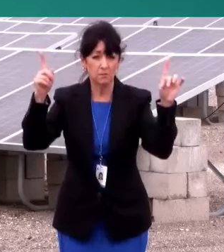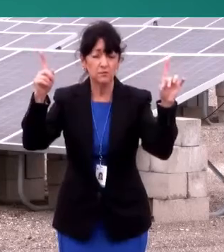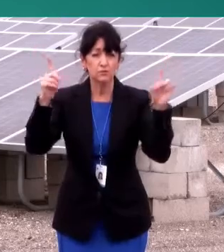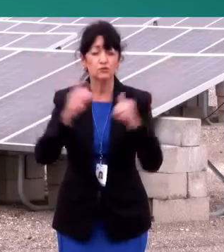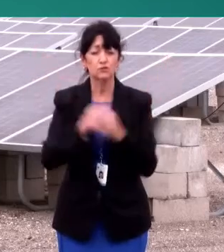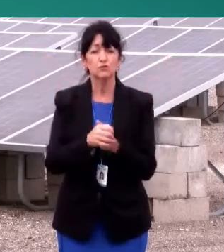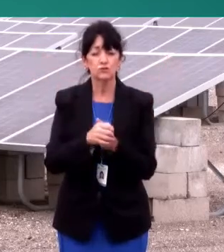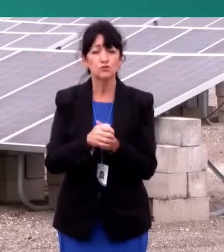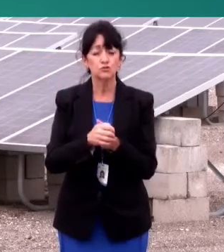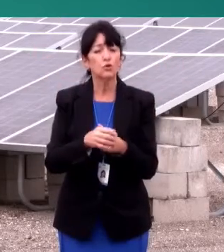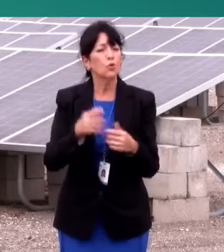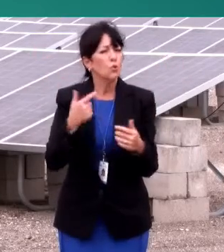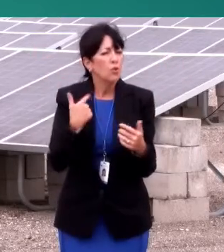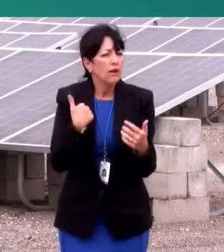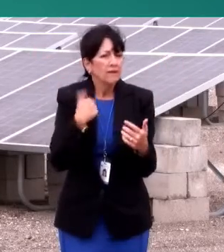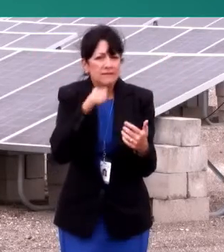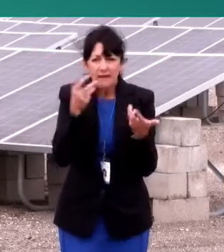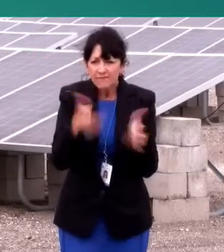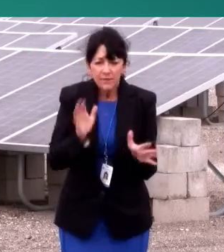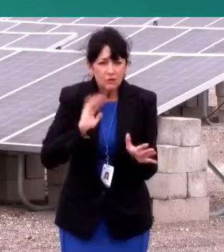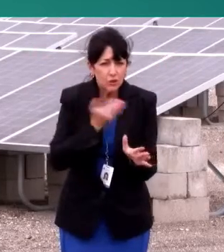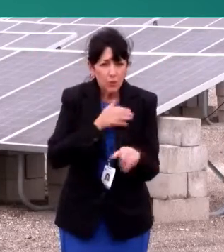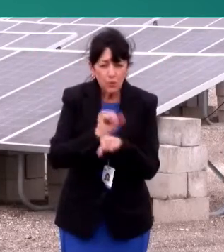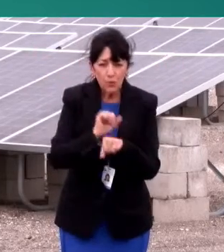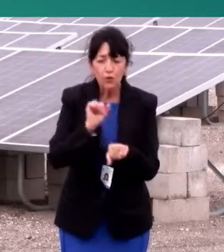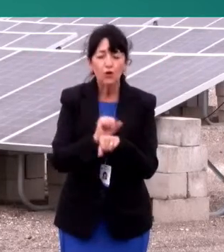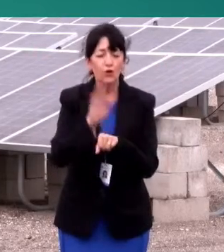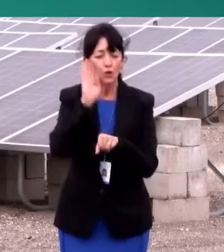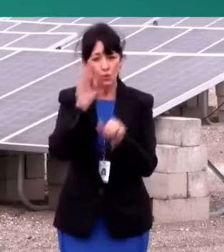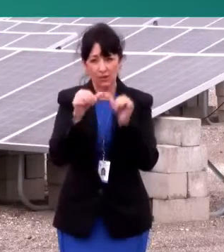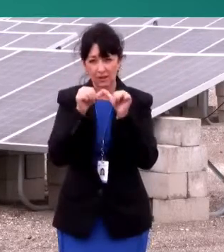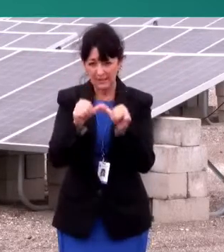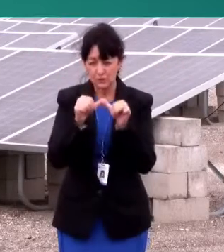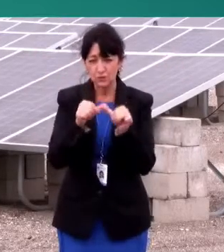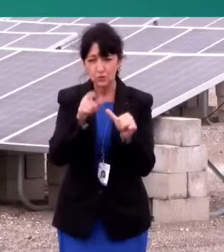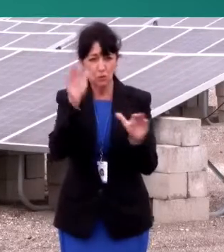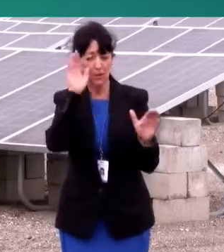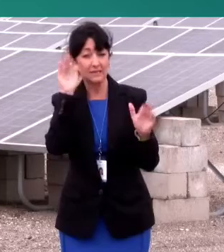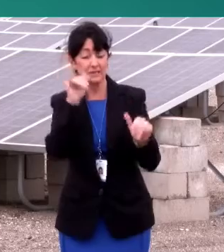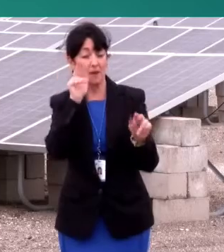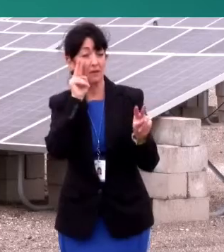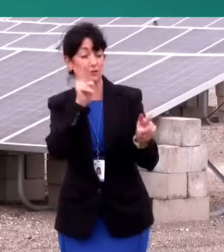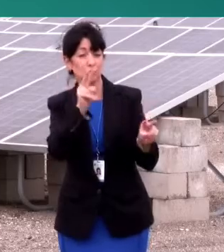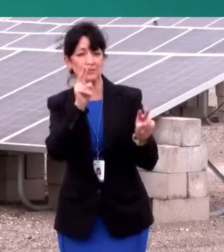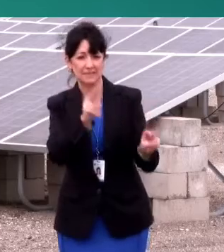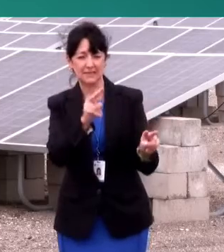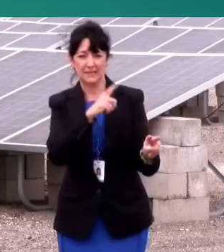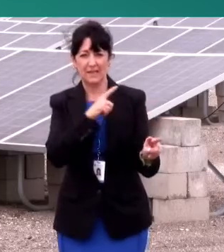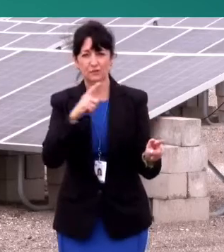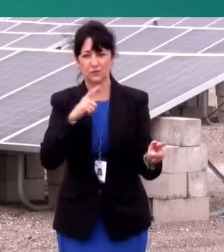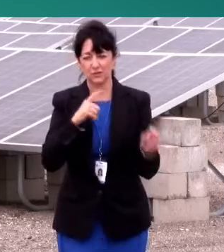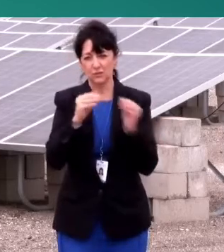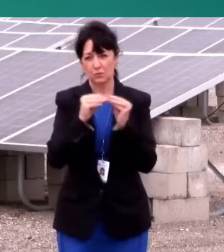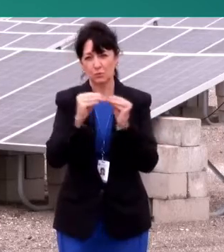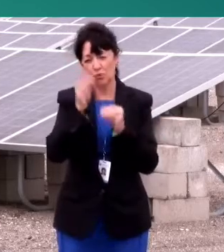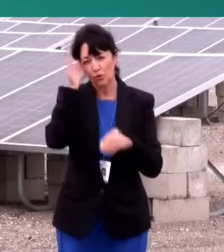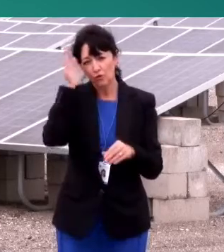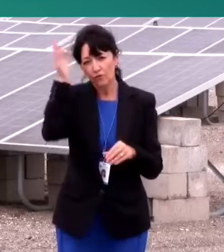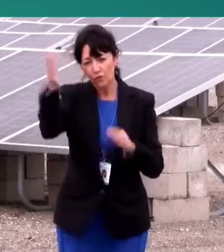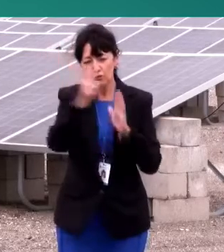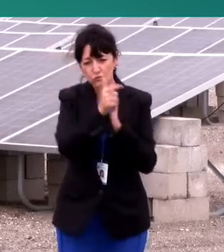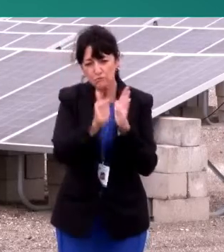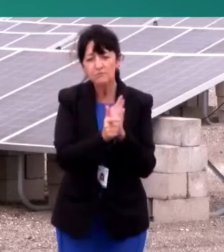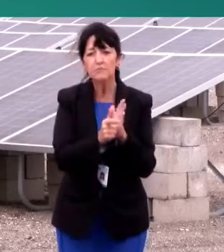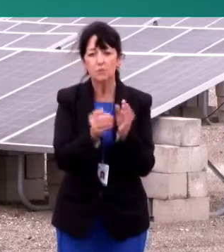to do. We are continuing to do it, so expect to see new legislation going in the future. So who's on the stakeholders group? Because I want to call them out